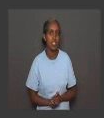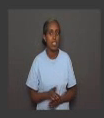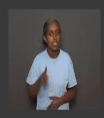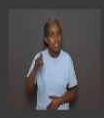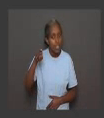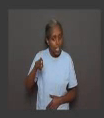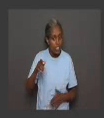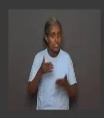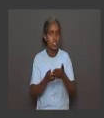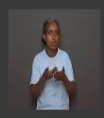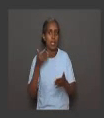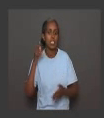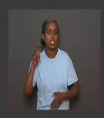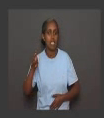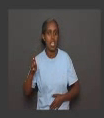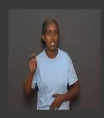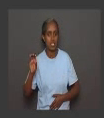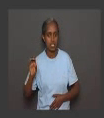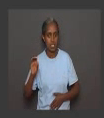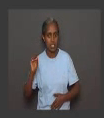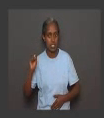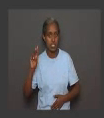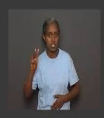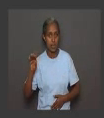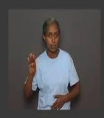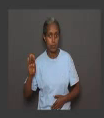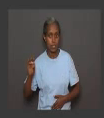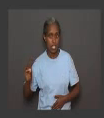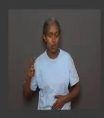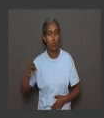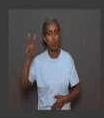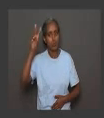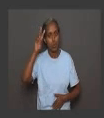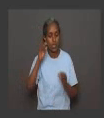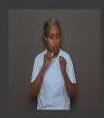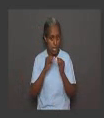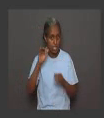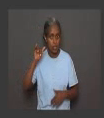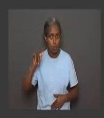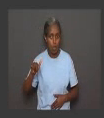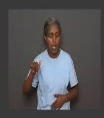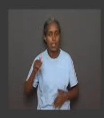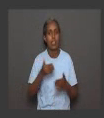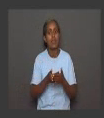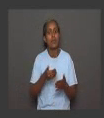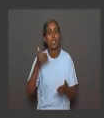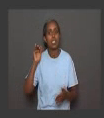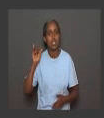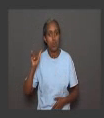x minus x sub 0 squared plus y